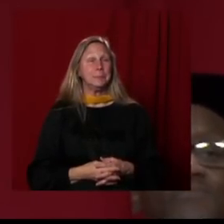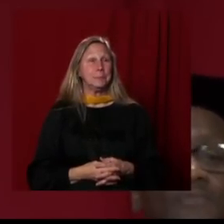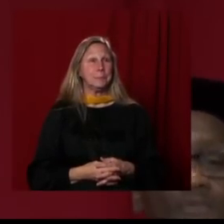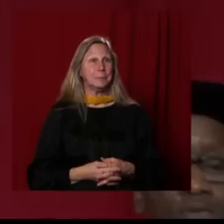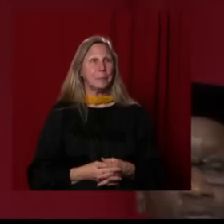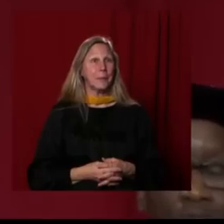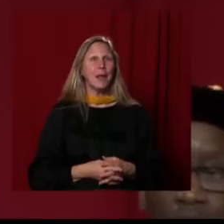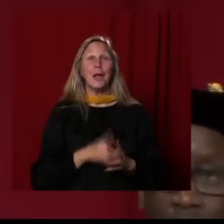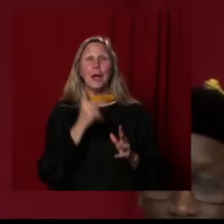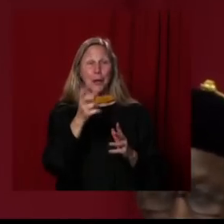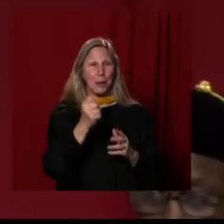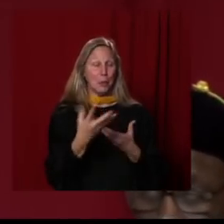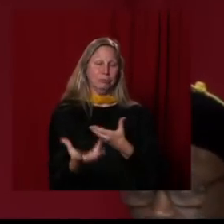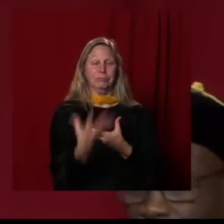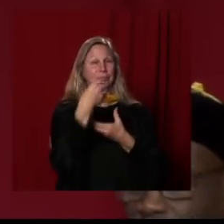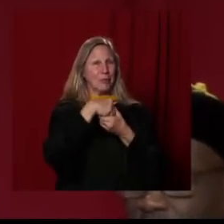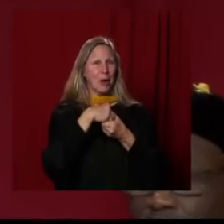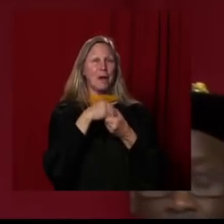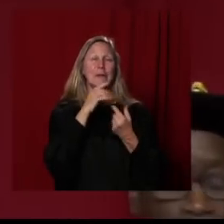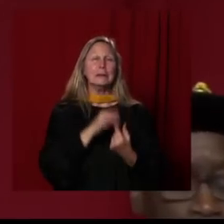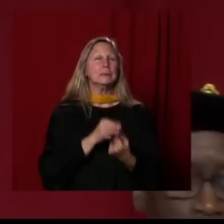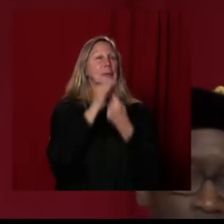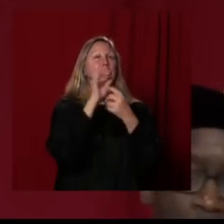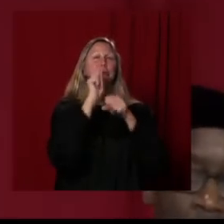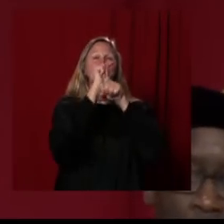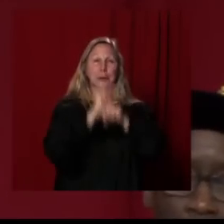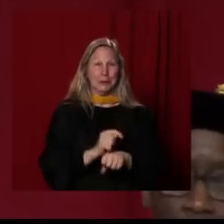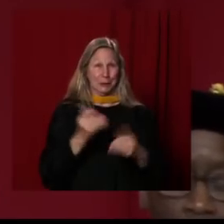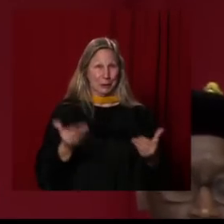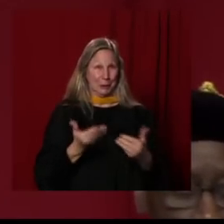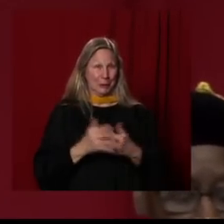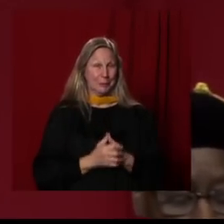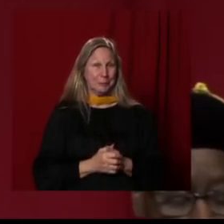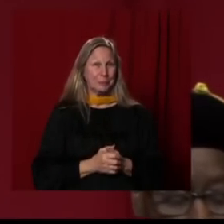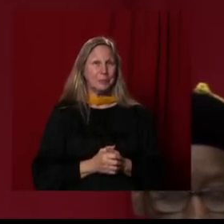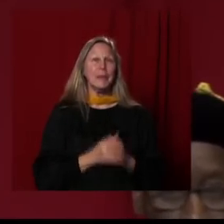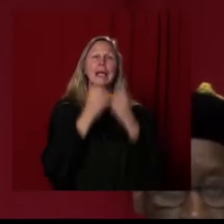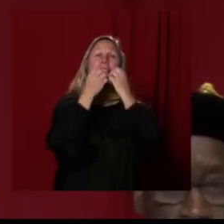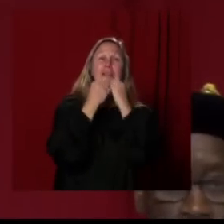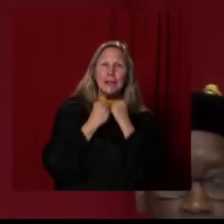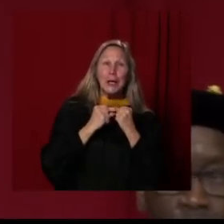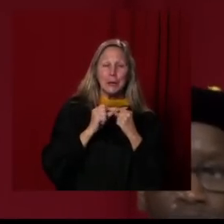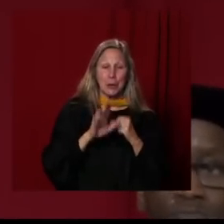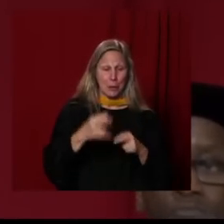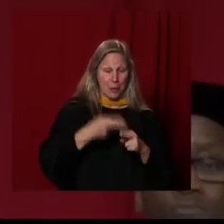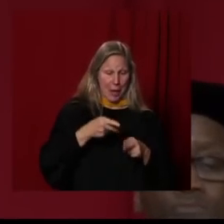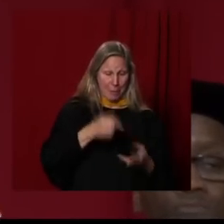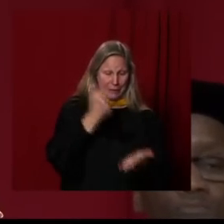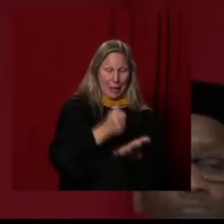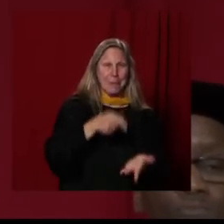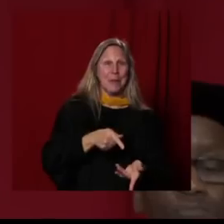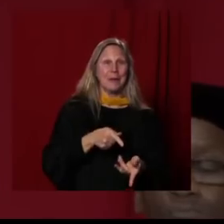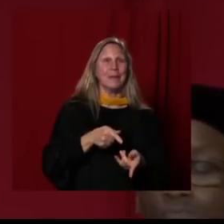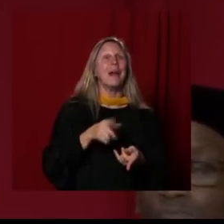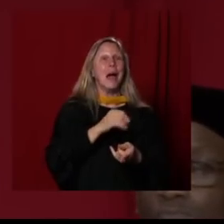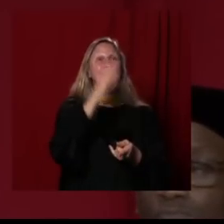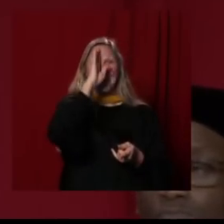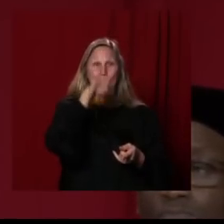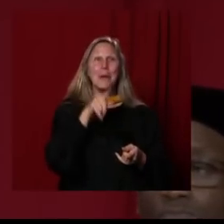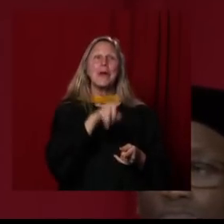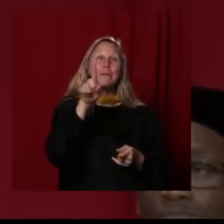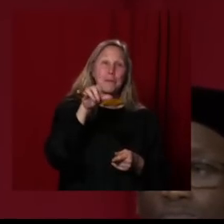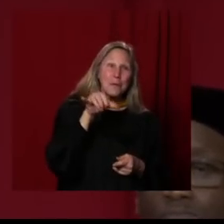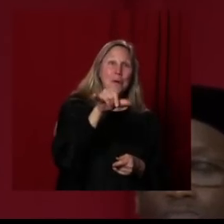You are part of a very special tradition on our campus. Cherish your name on Senior Walk and know that you are